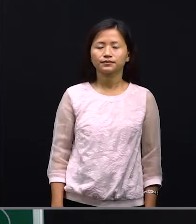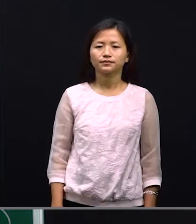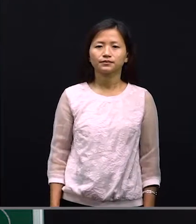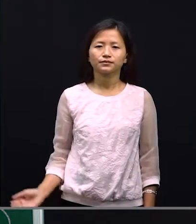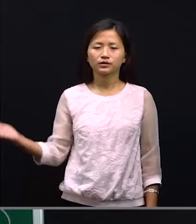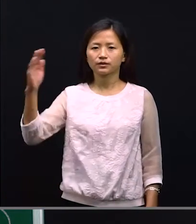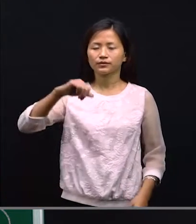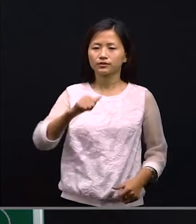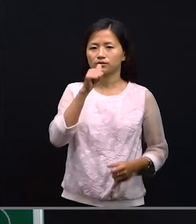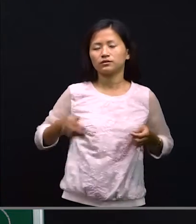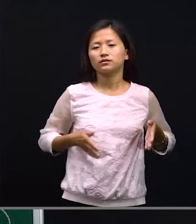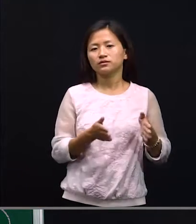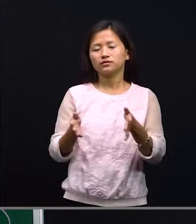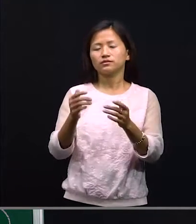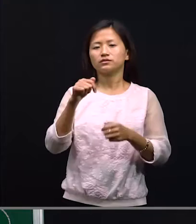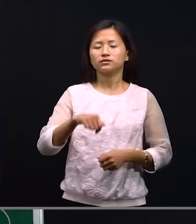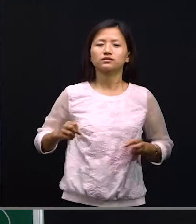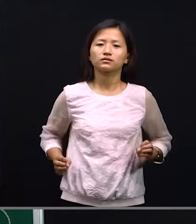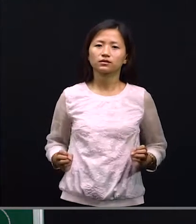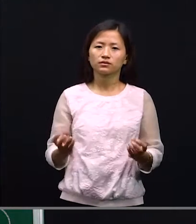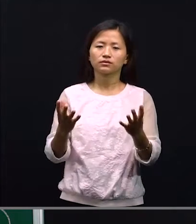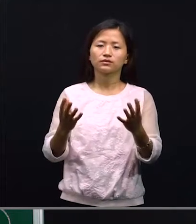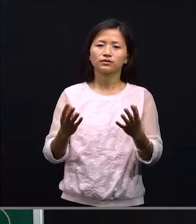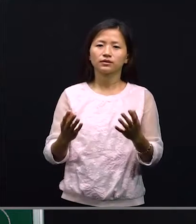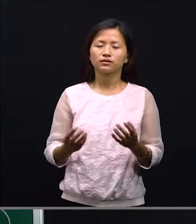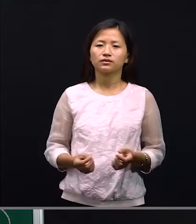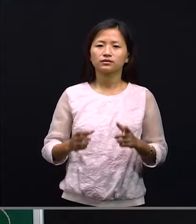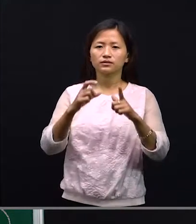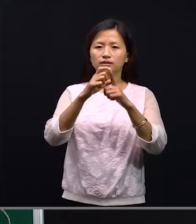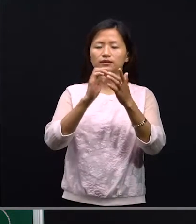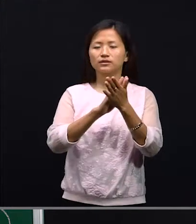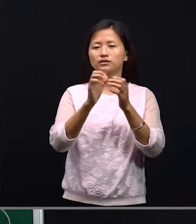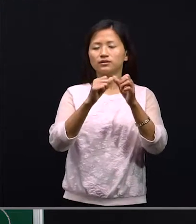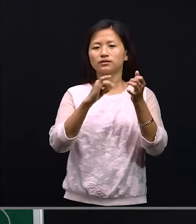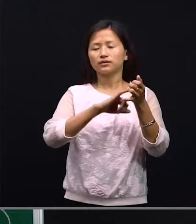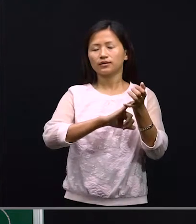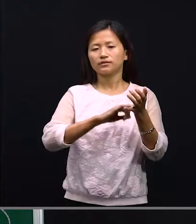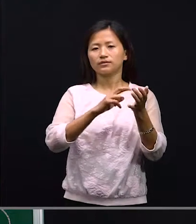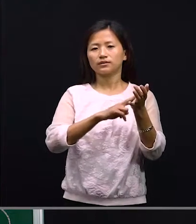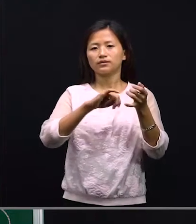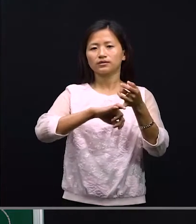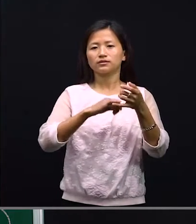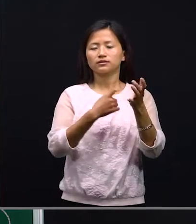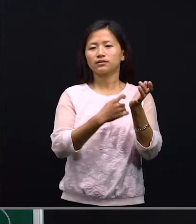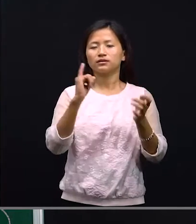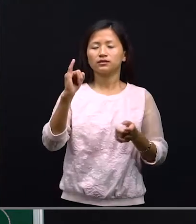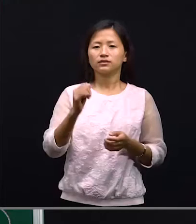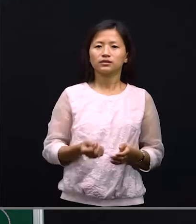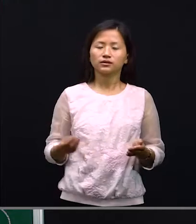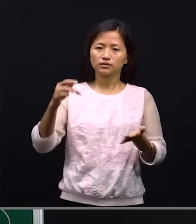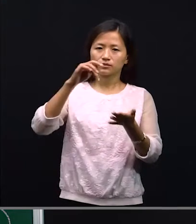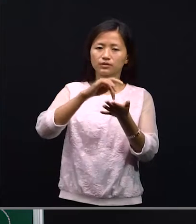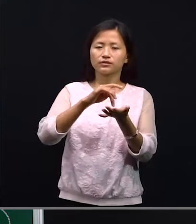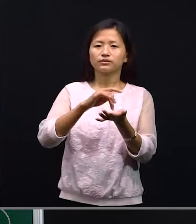coming to the rivers now, I'll start with the river Dhansiri. Okay, now the river Dhansiri is located